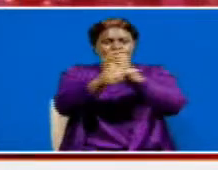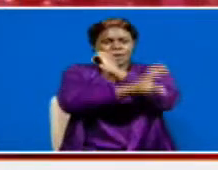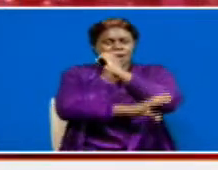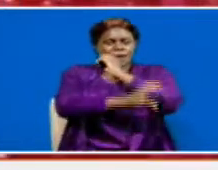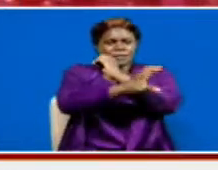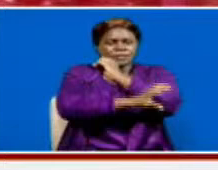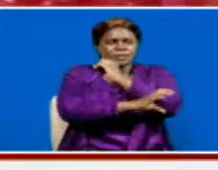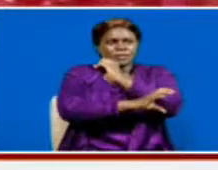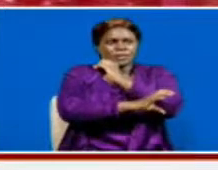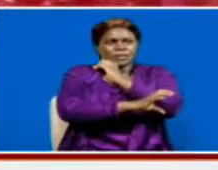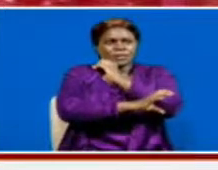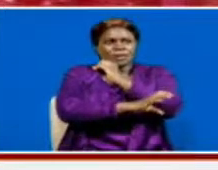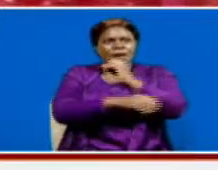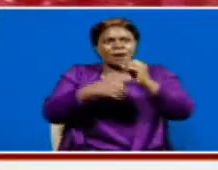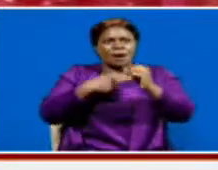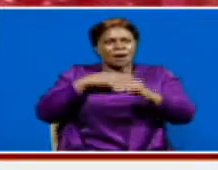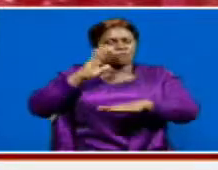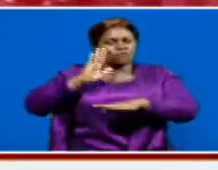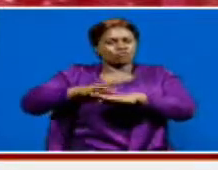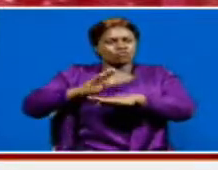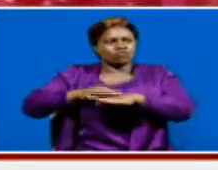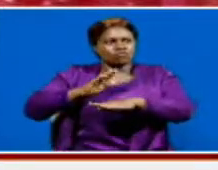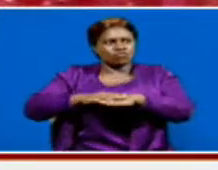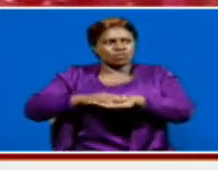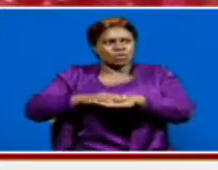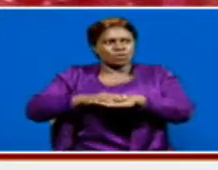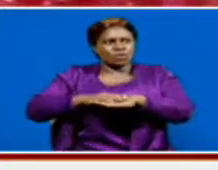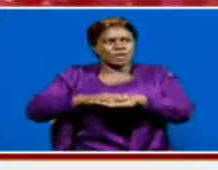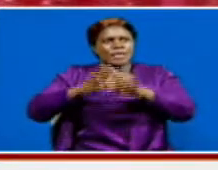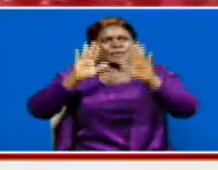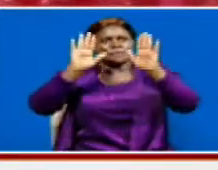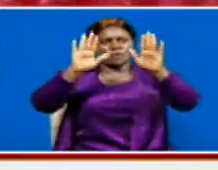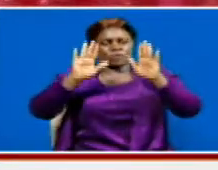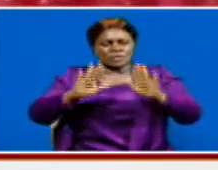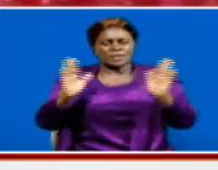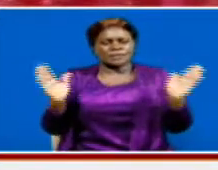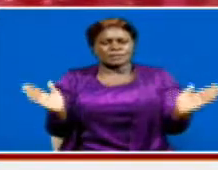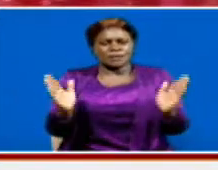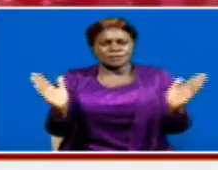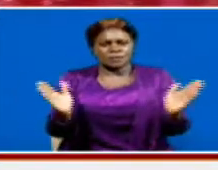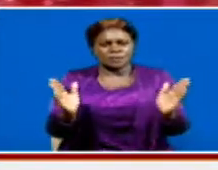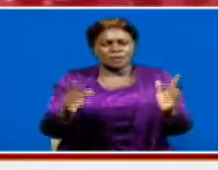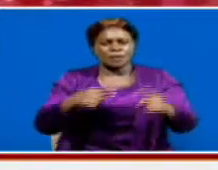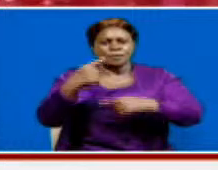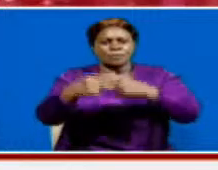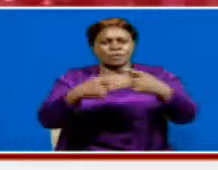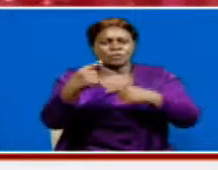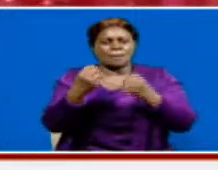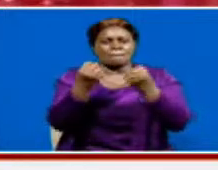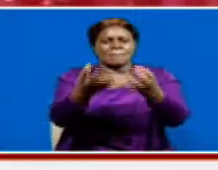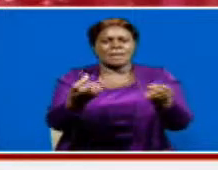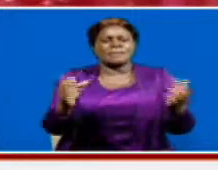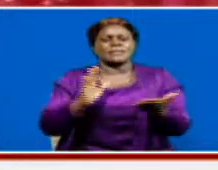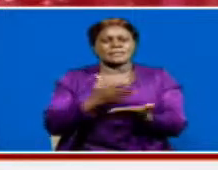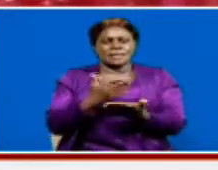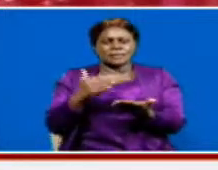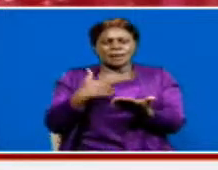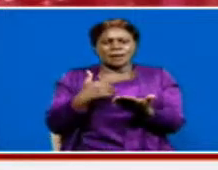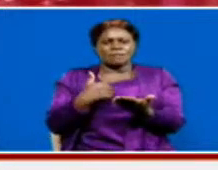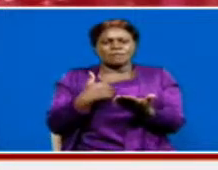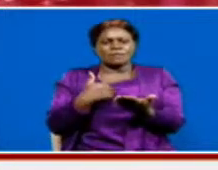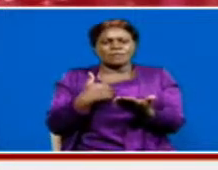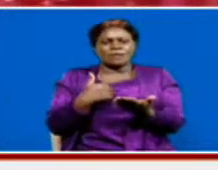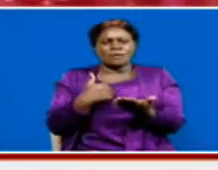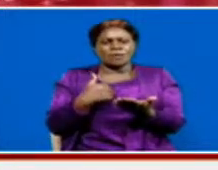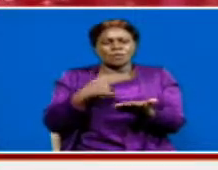has lived through an eventful year and made encouraging progress across many sectors in the